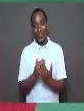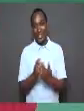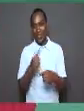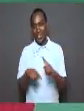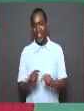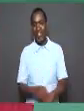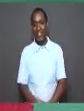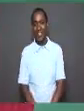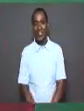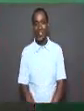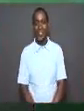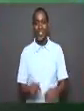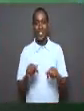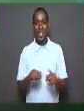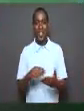of our lesson.